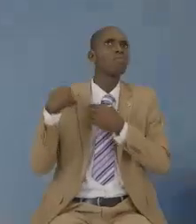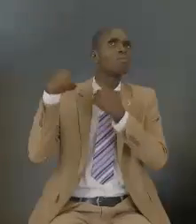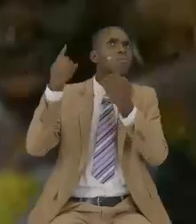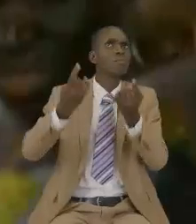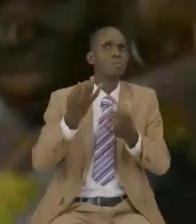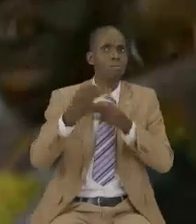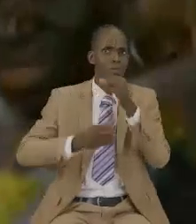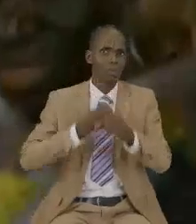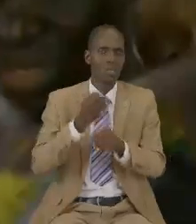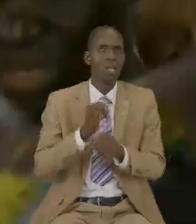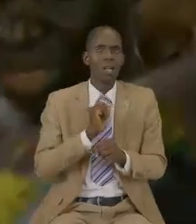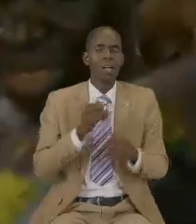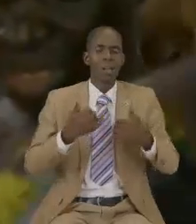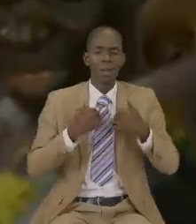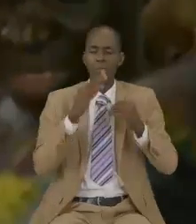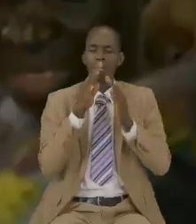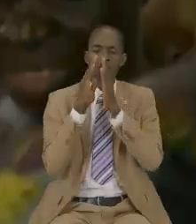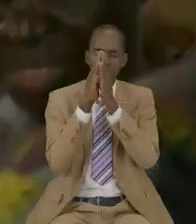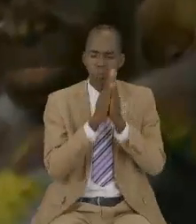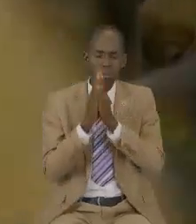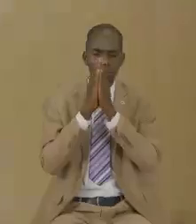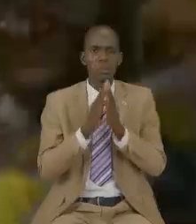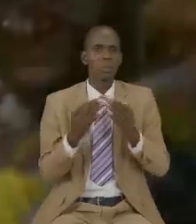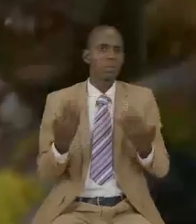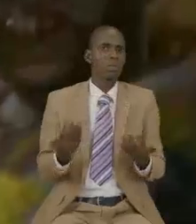miracle prayer for everyone.